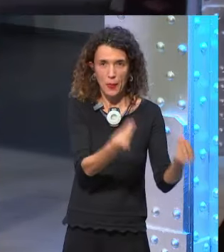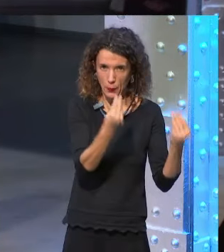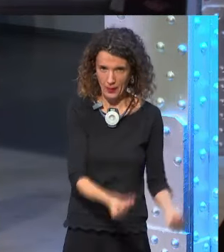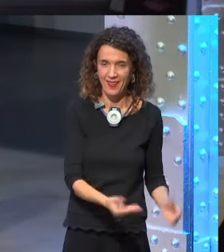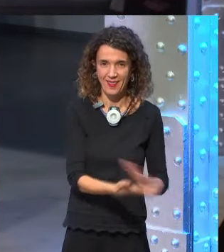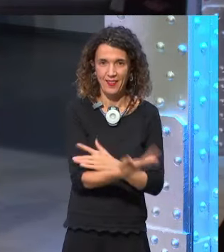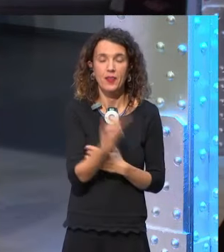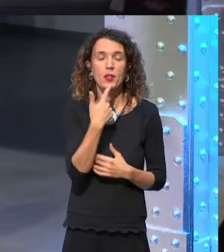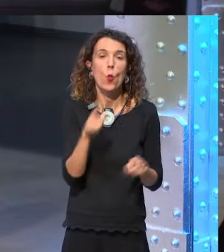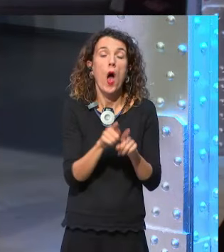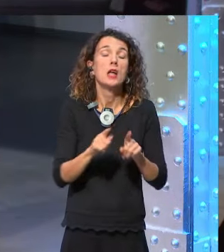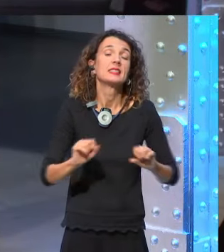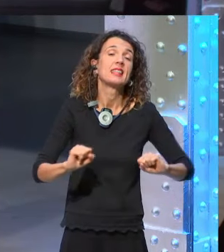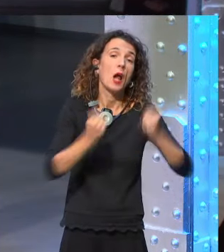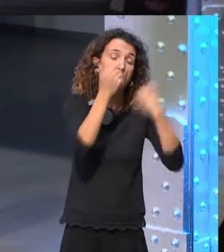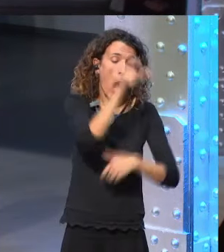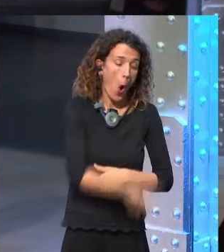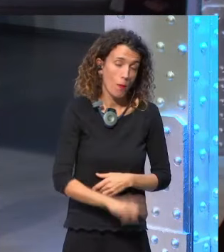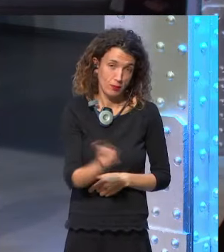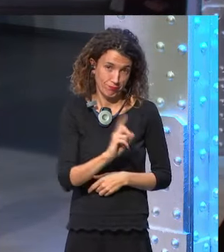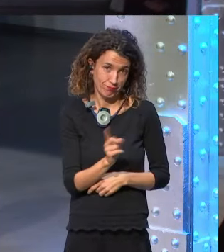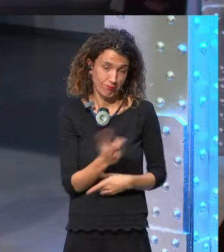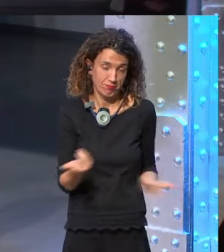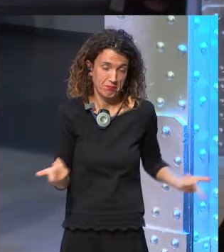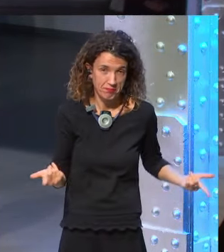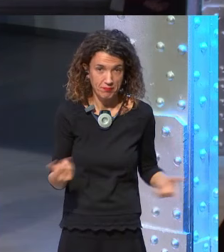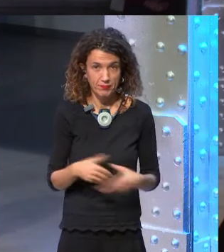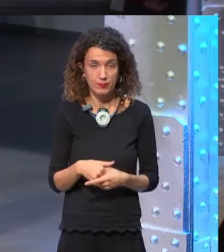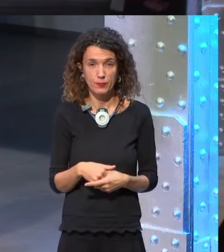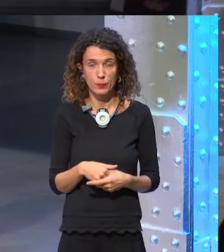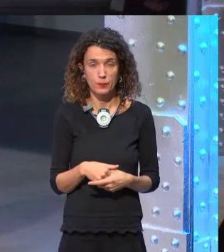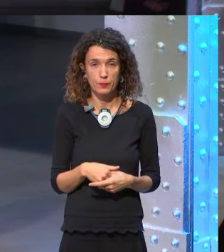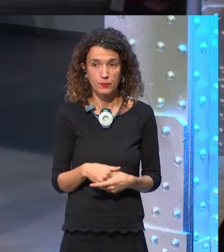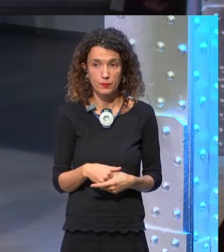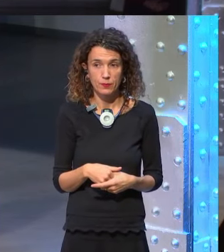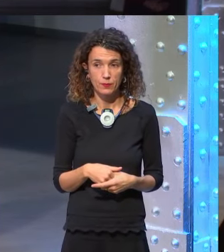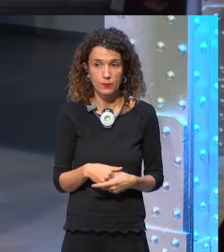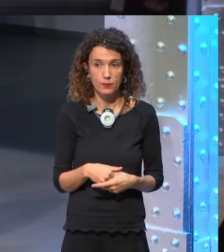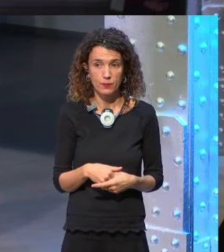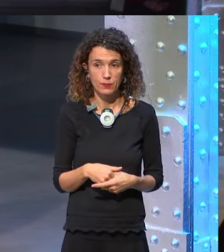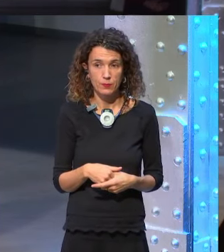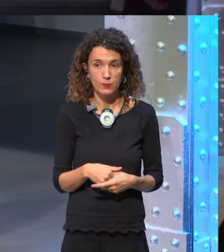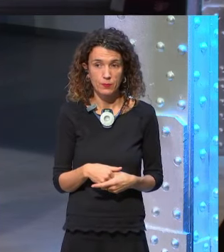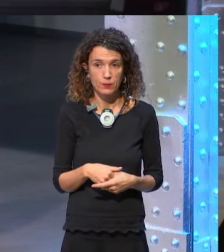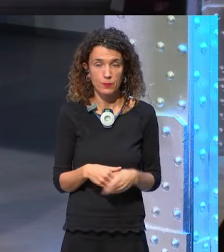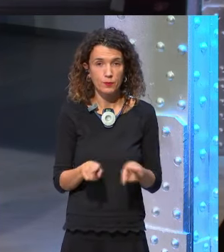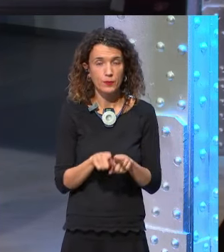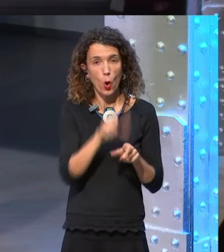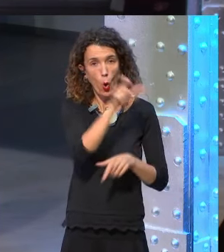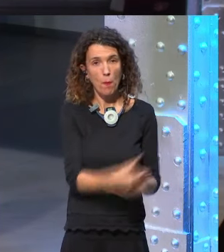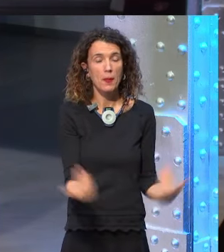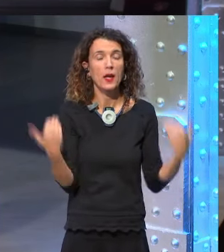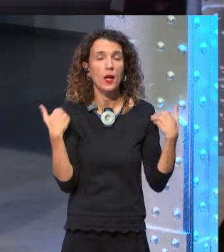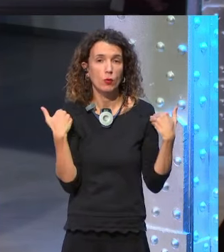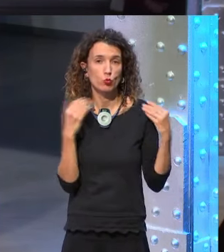that's. I think he. I think he's taking responsibility for his own action very well. But in the